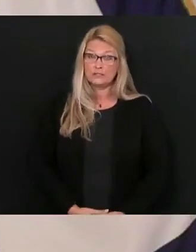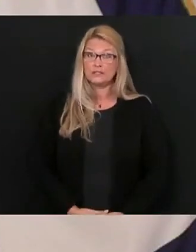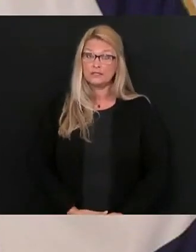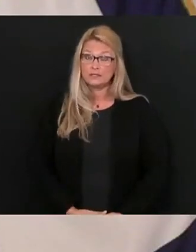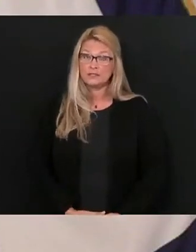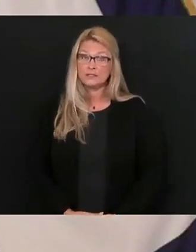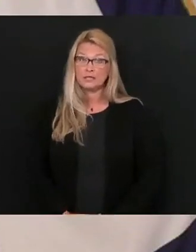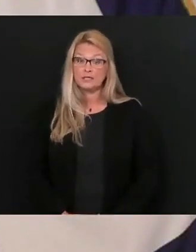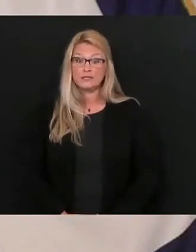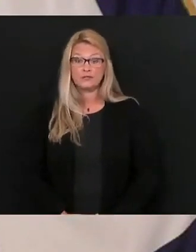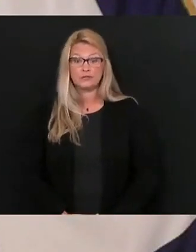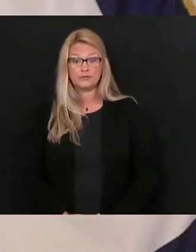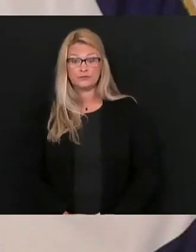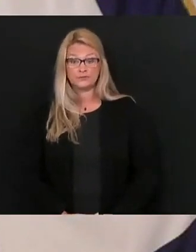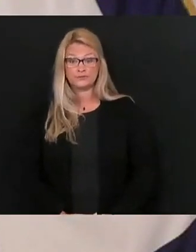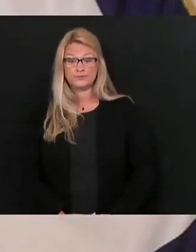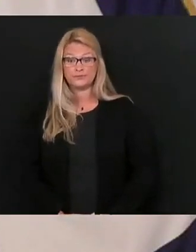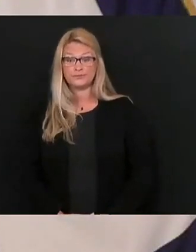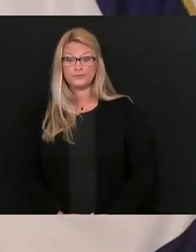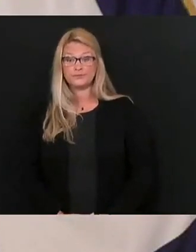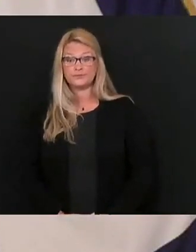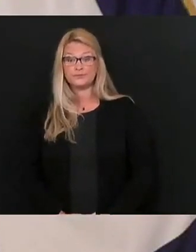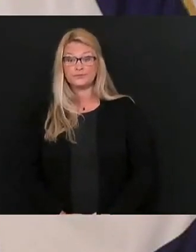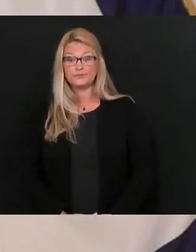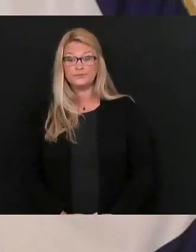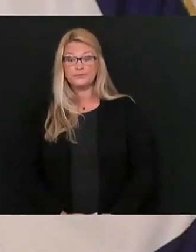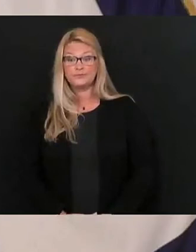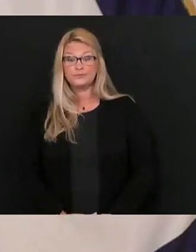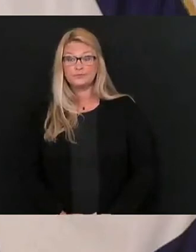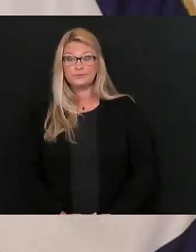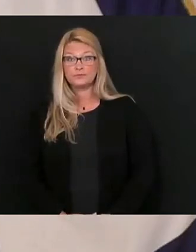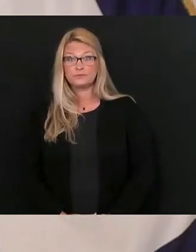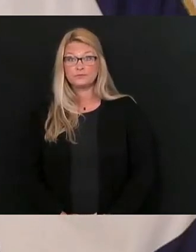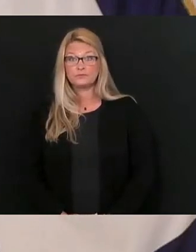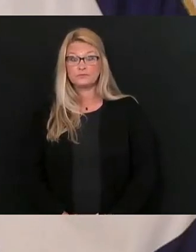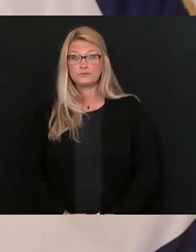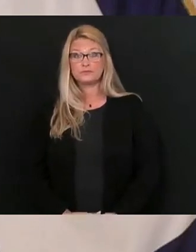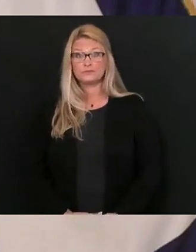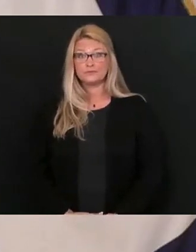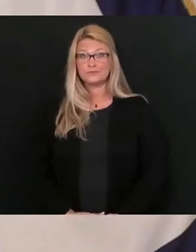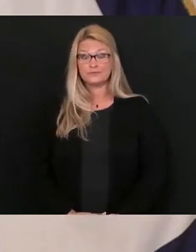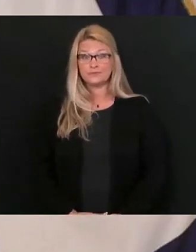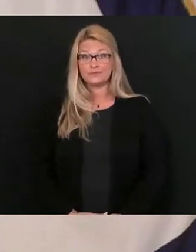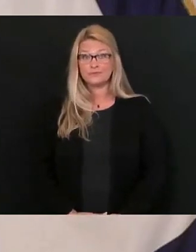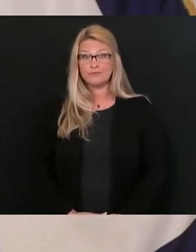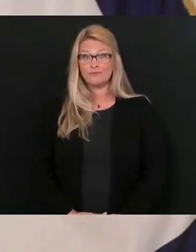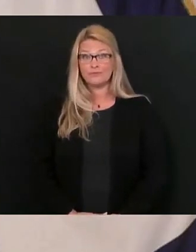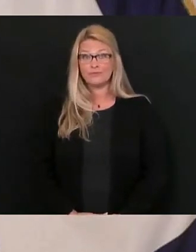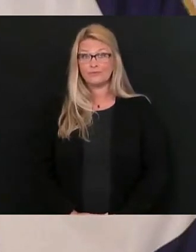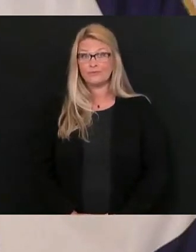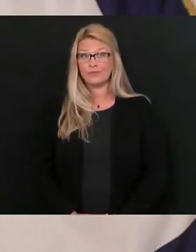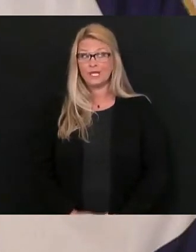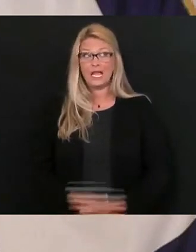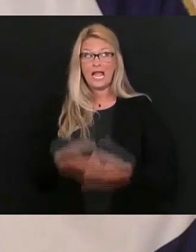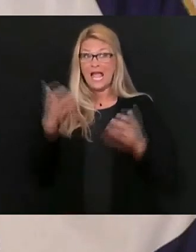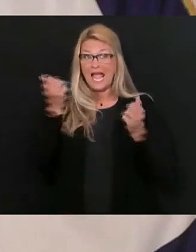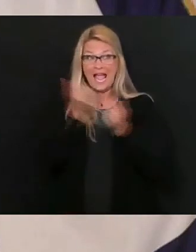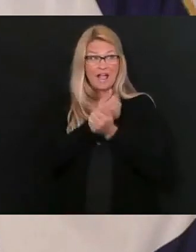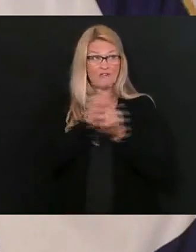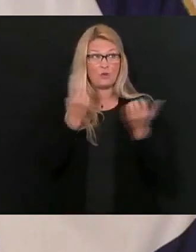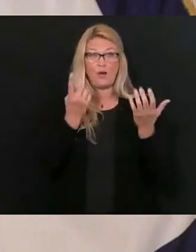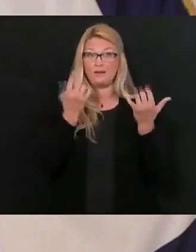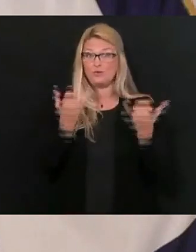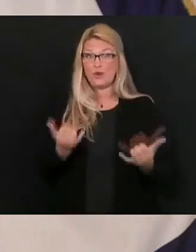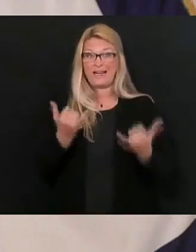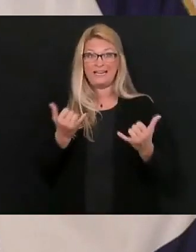from the standpoint of I guess right now, everybody is somewhat paralyzed and